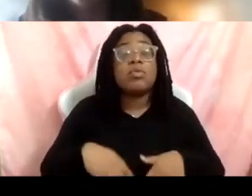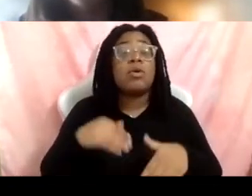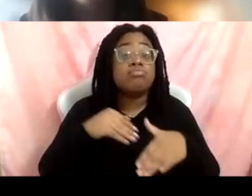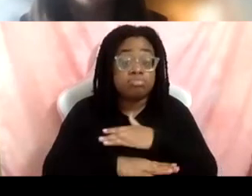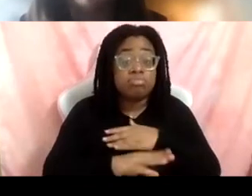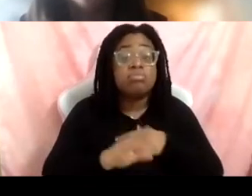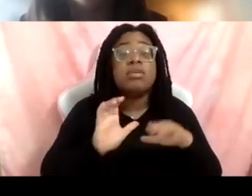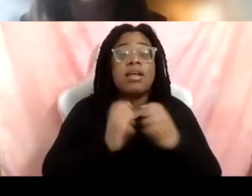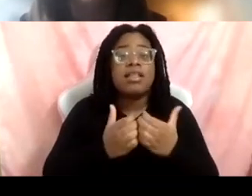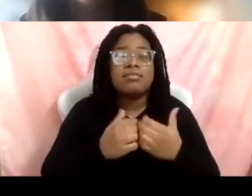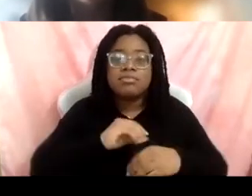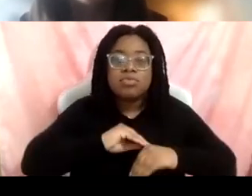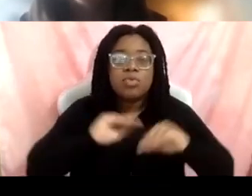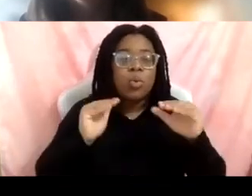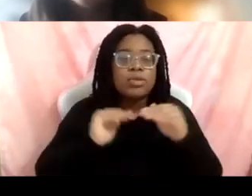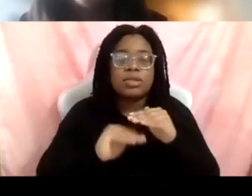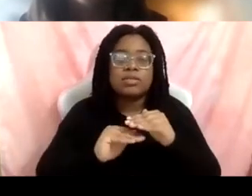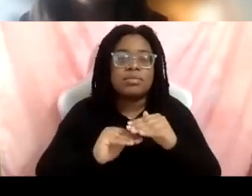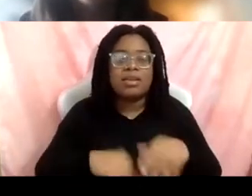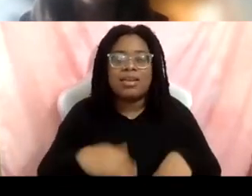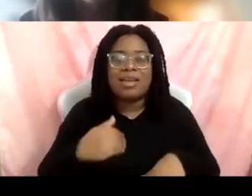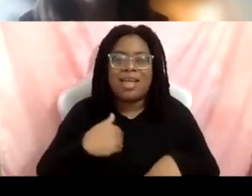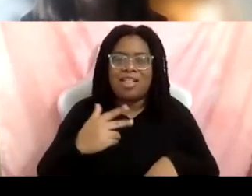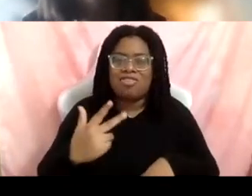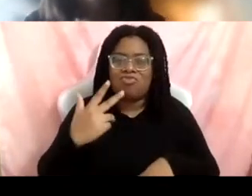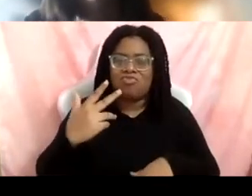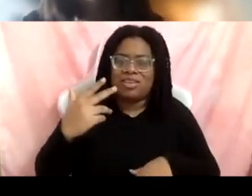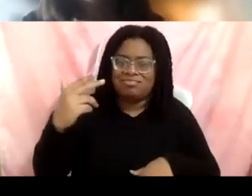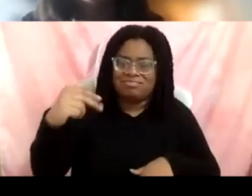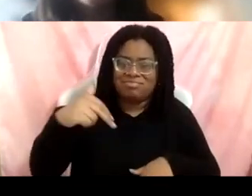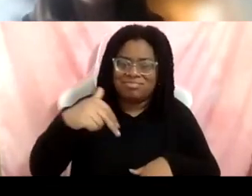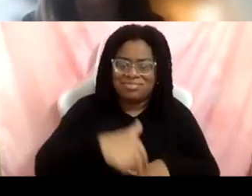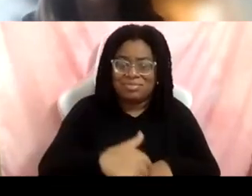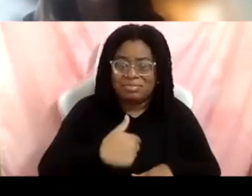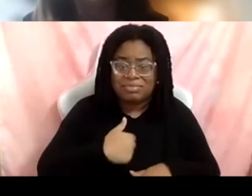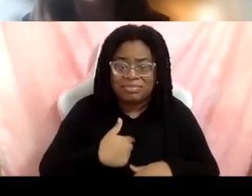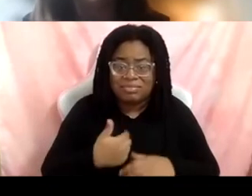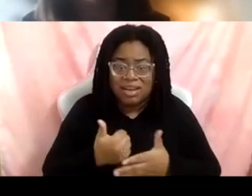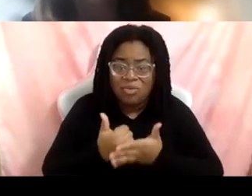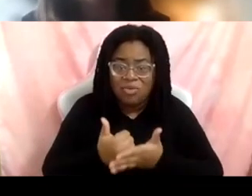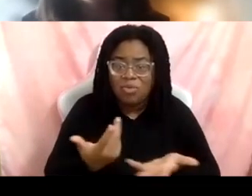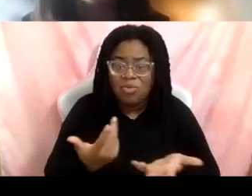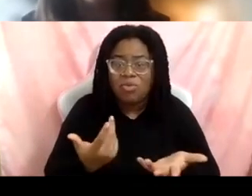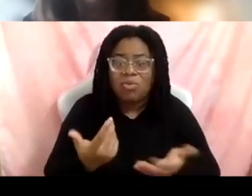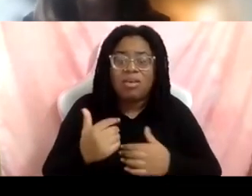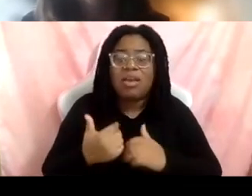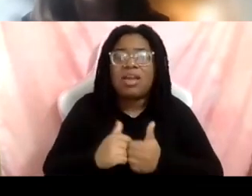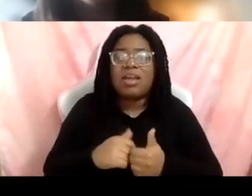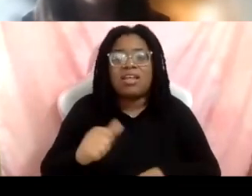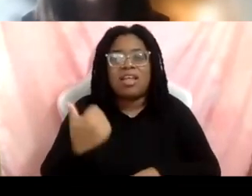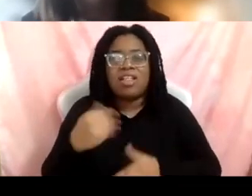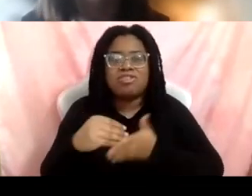not accessible at all. There were like 3 stairs down, no way to get there. And of course, all my fellow students were just appalled